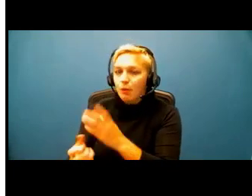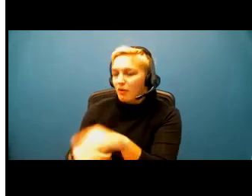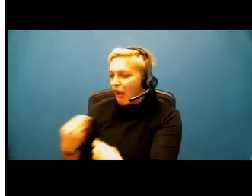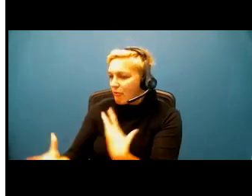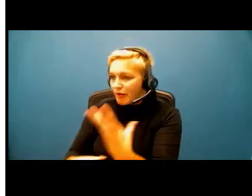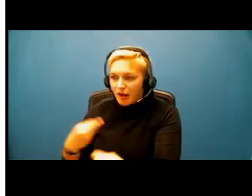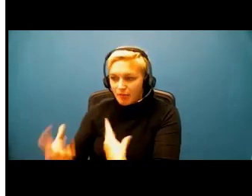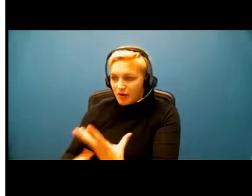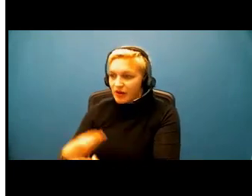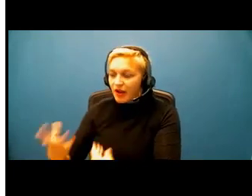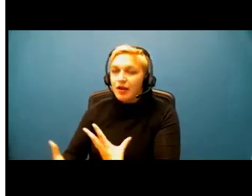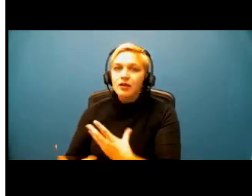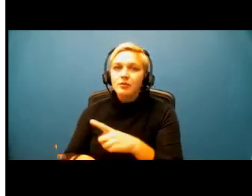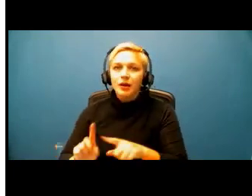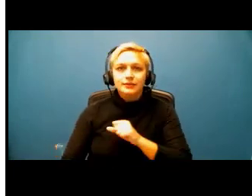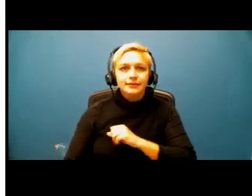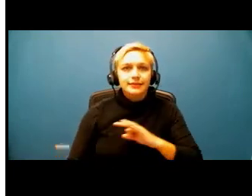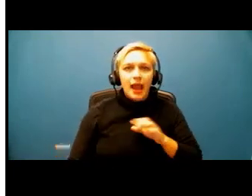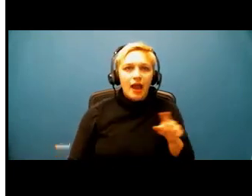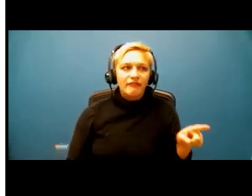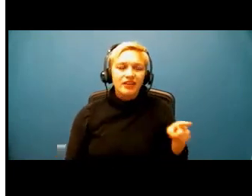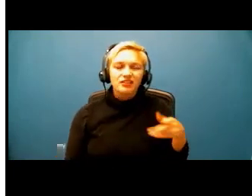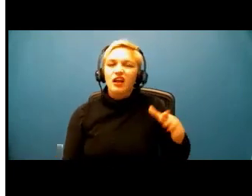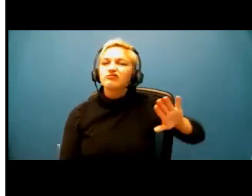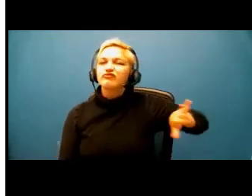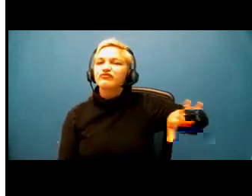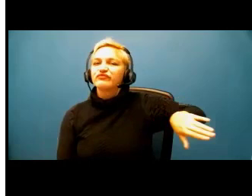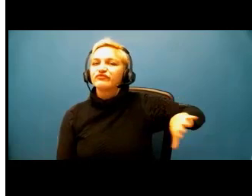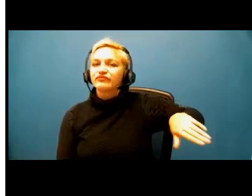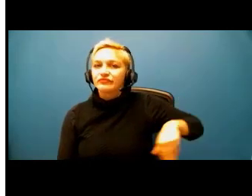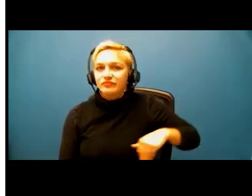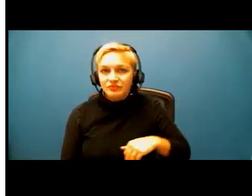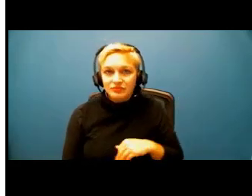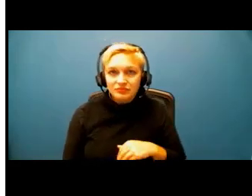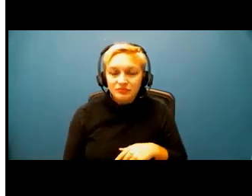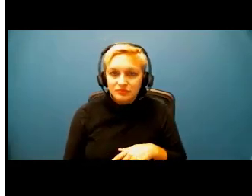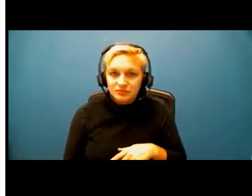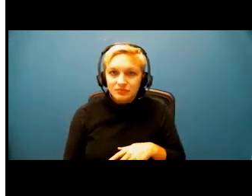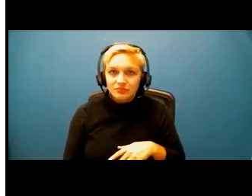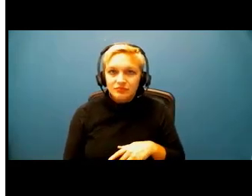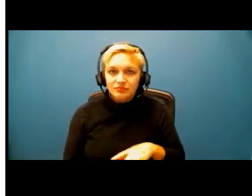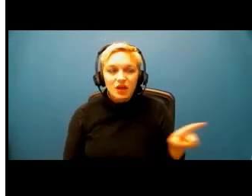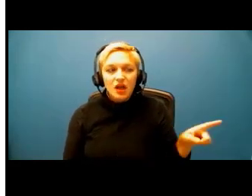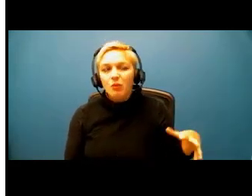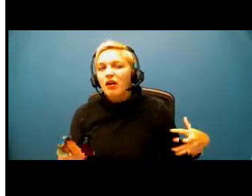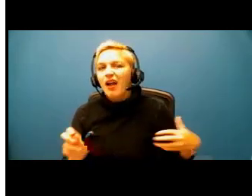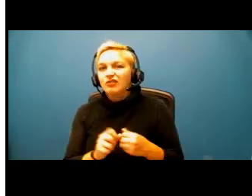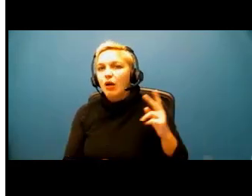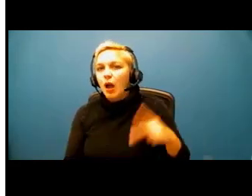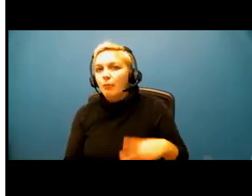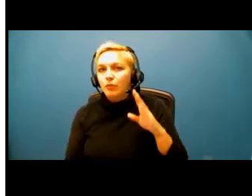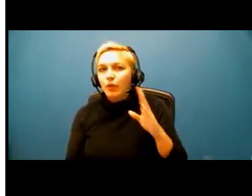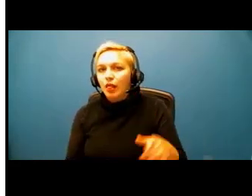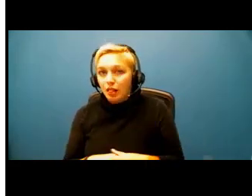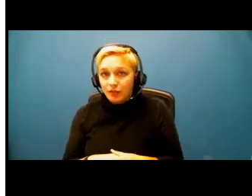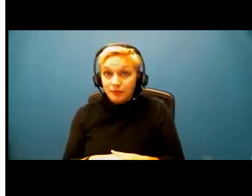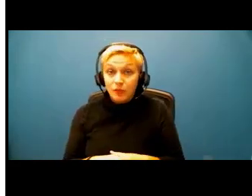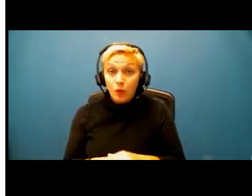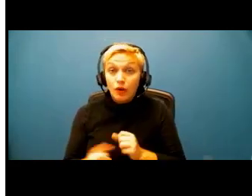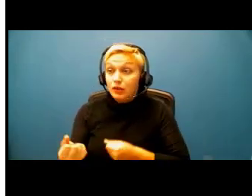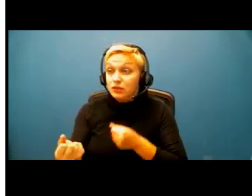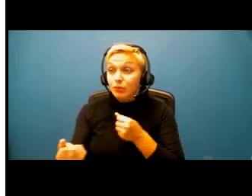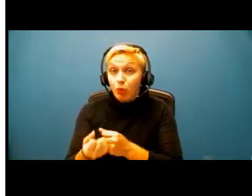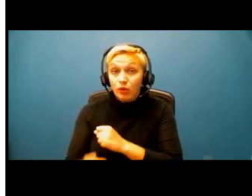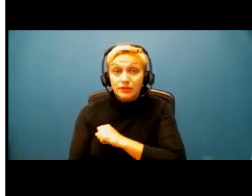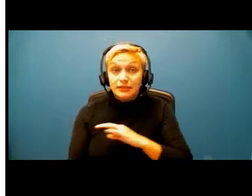very different for that. But also how we're showing up for our other educators, especially our support staff that is directly next to